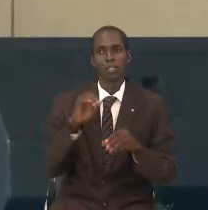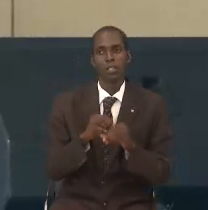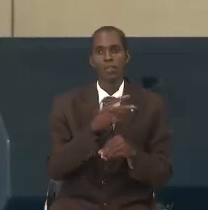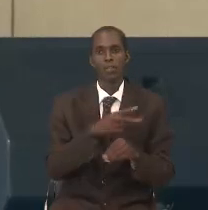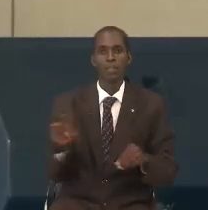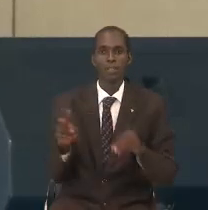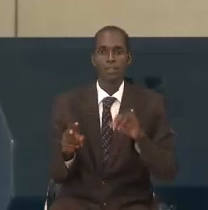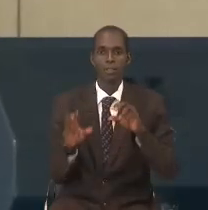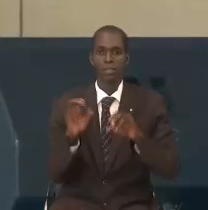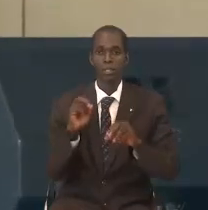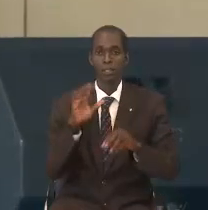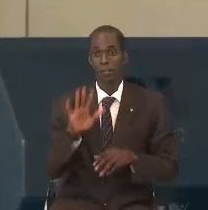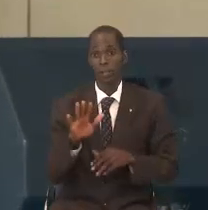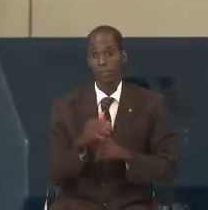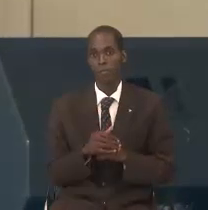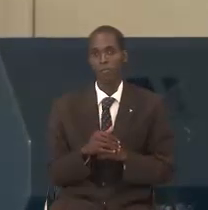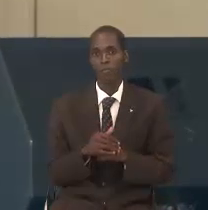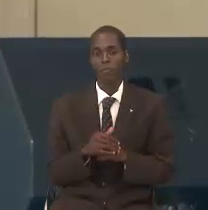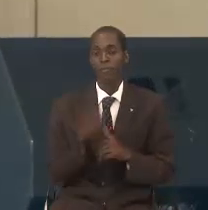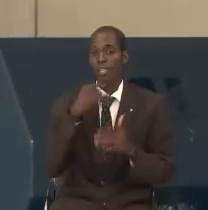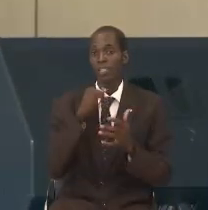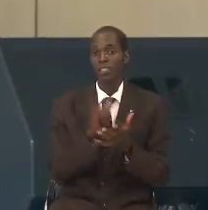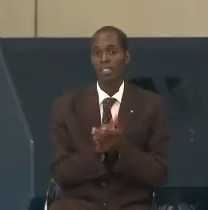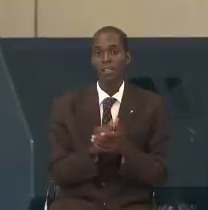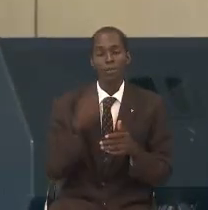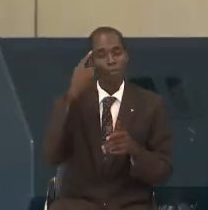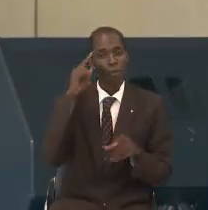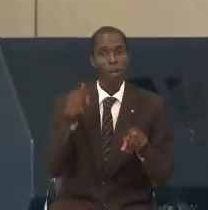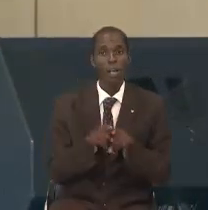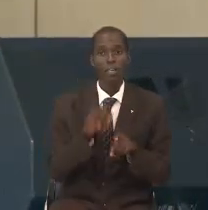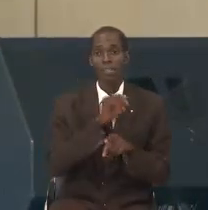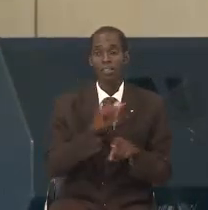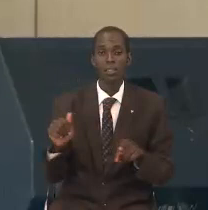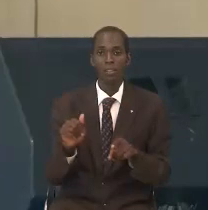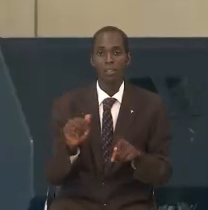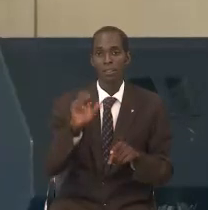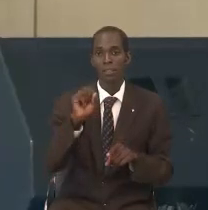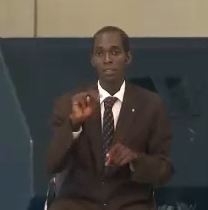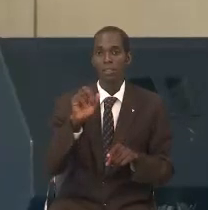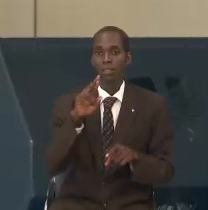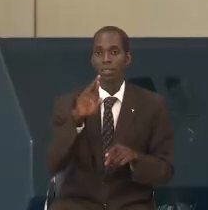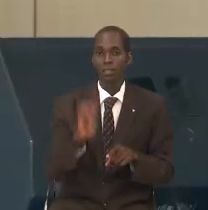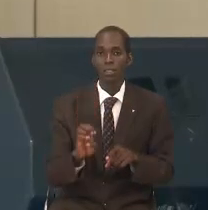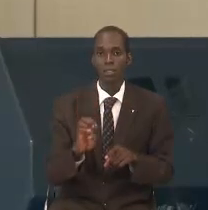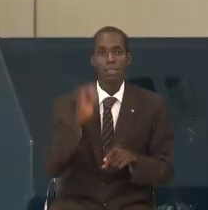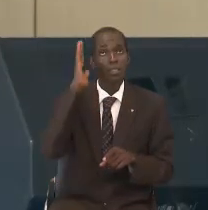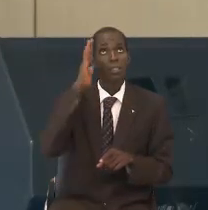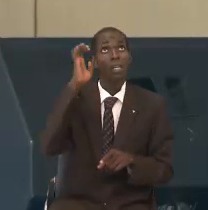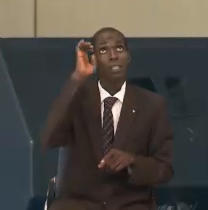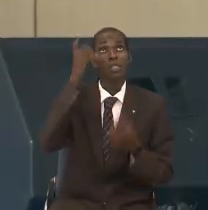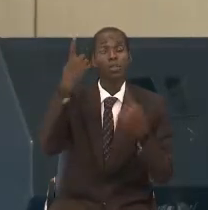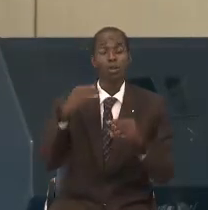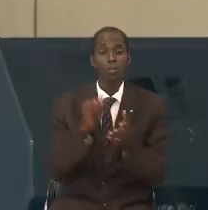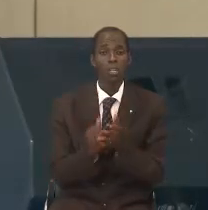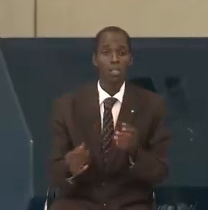tells us, for as is near, shall it come, that day shall come, on all